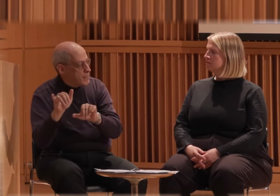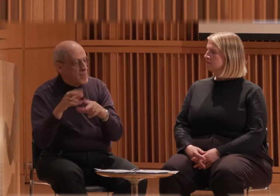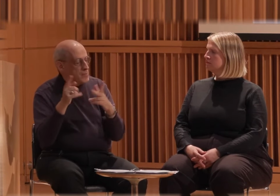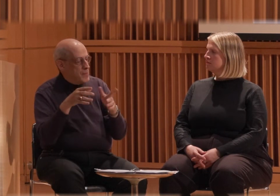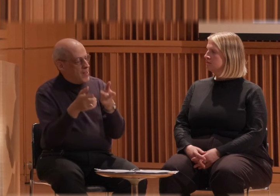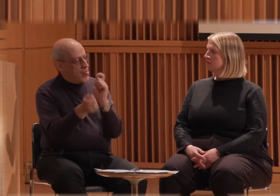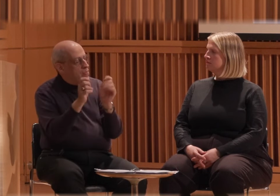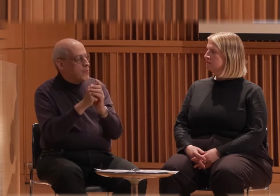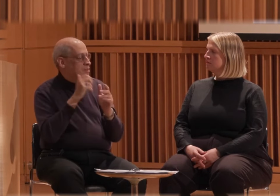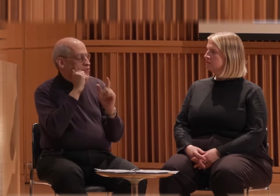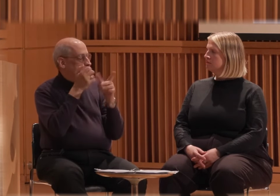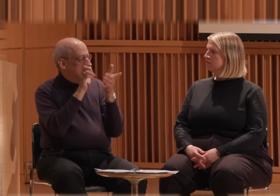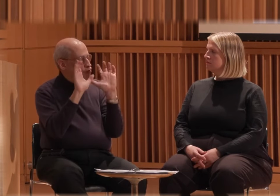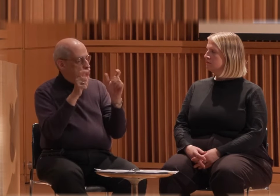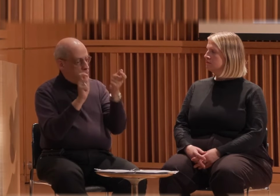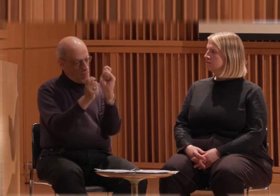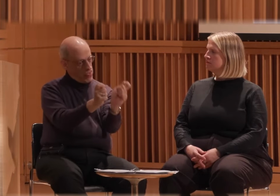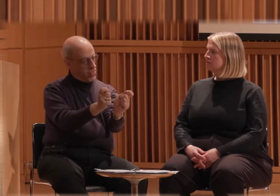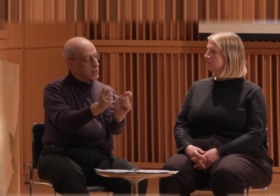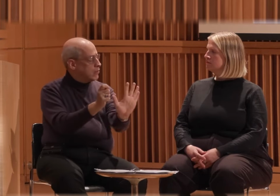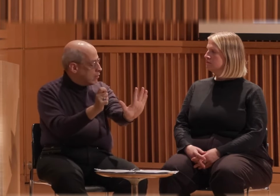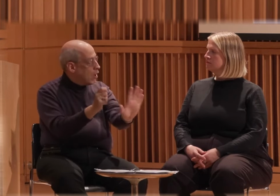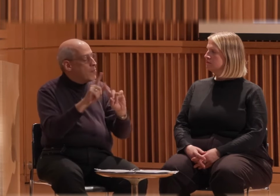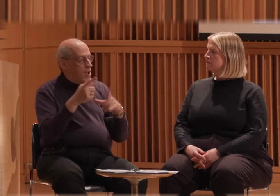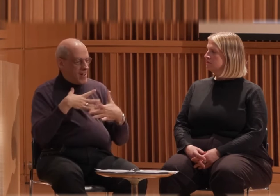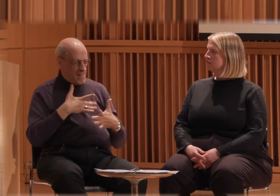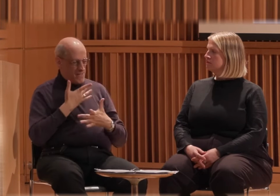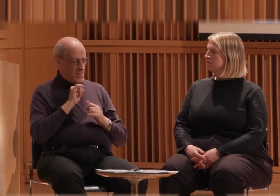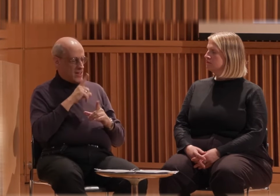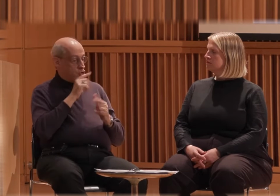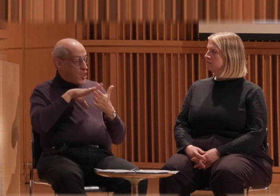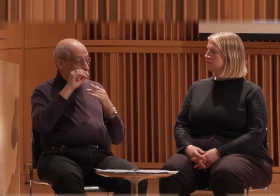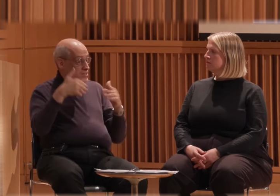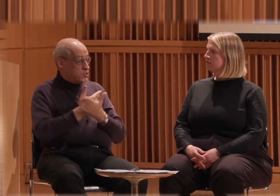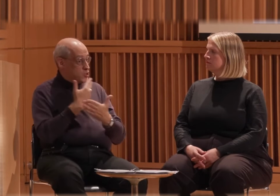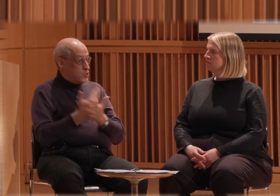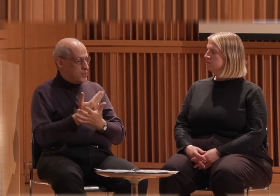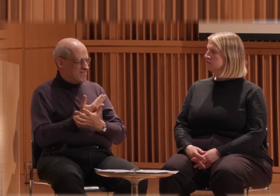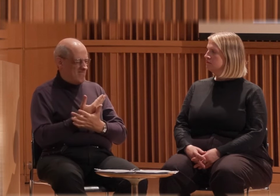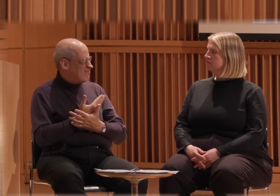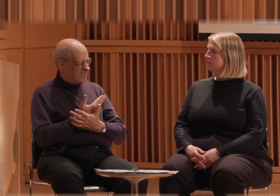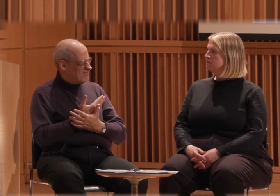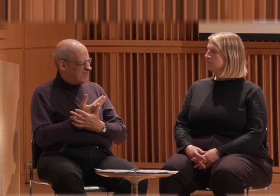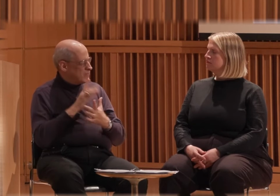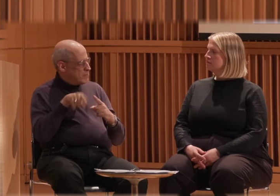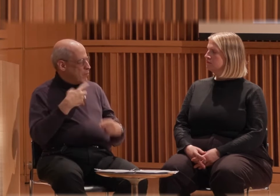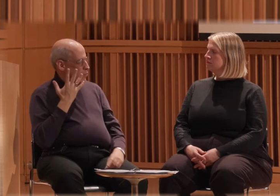around with the racial group in question. But I didn't feel I was actually learning anything about